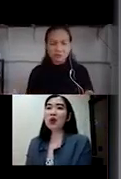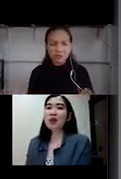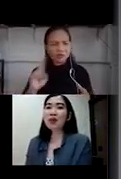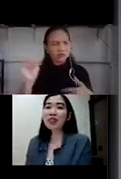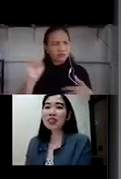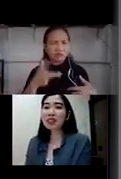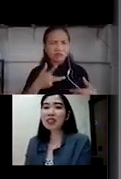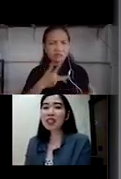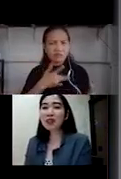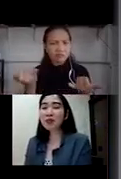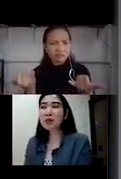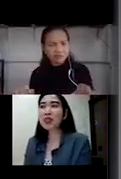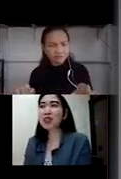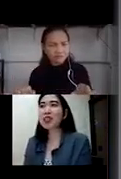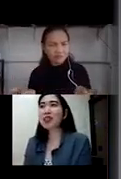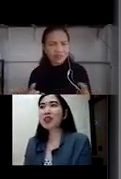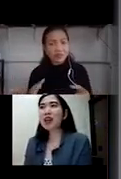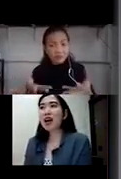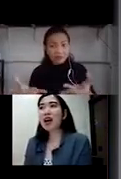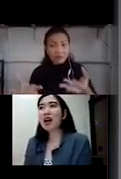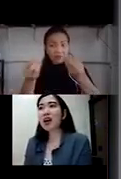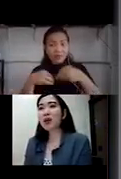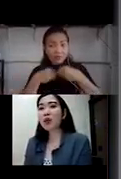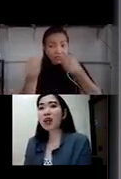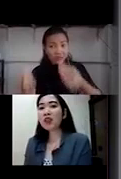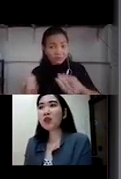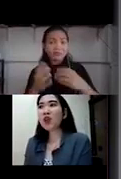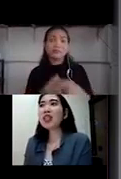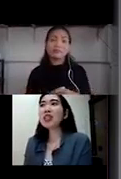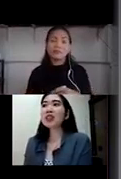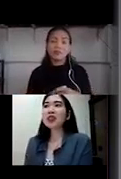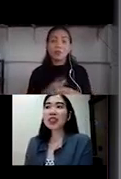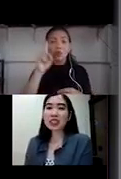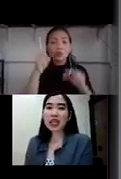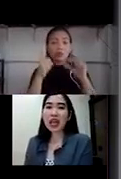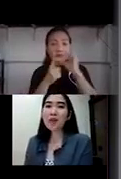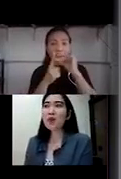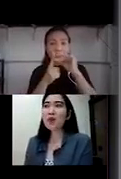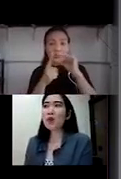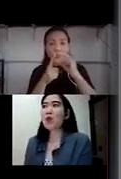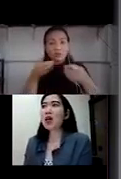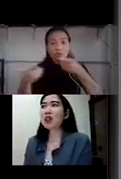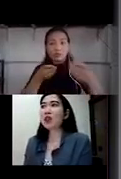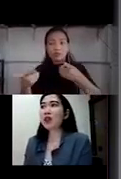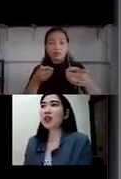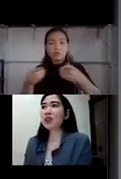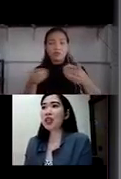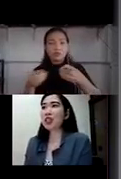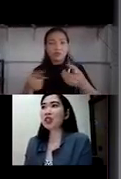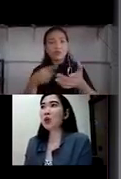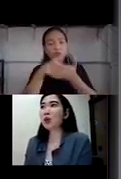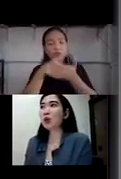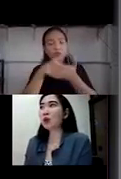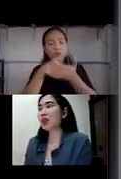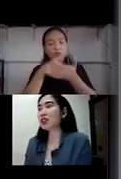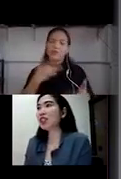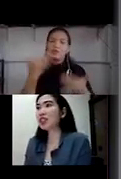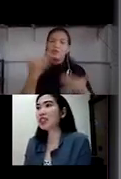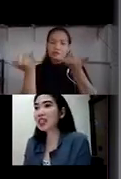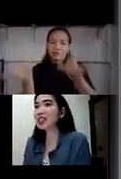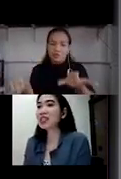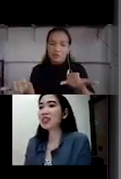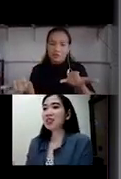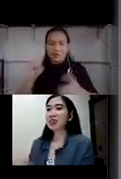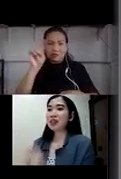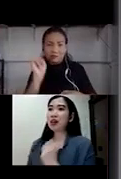So please give me one word to describe what you feel today. So to answer